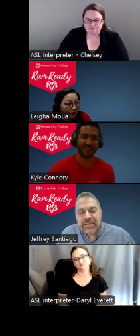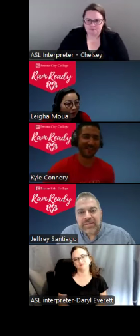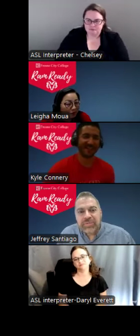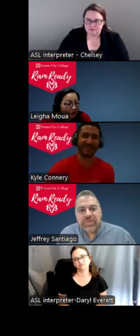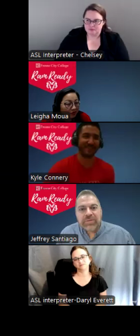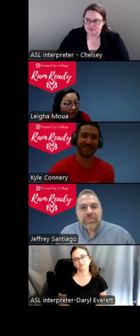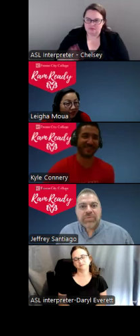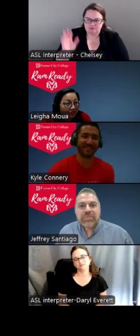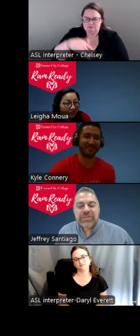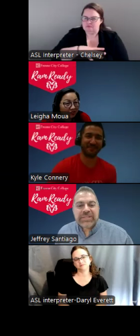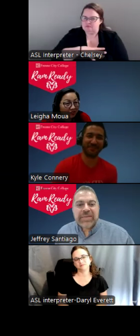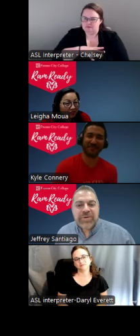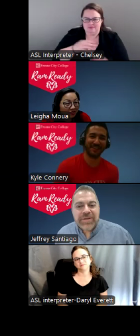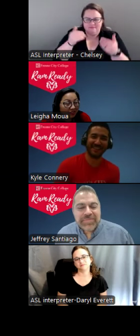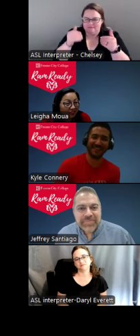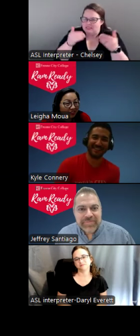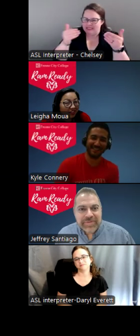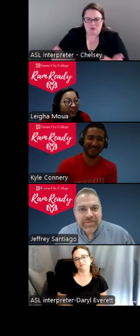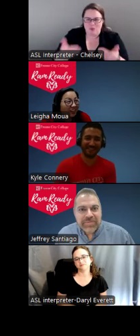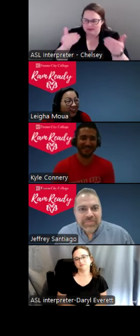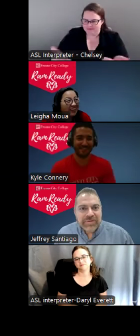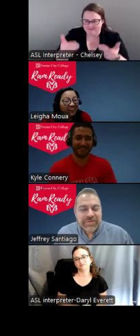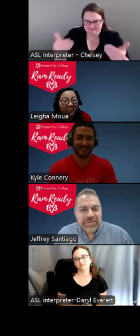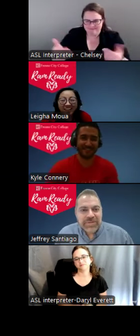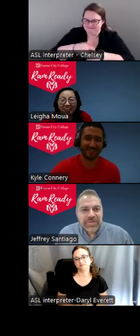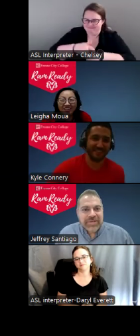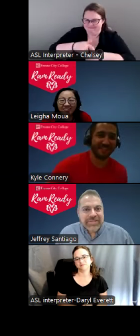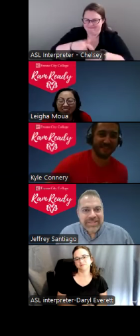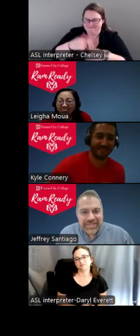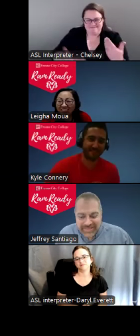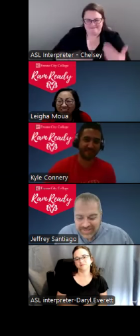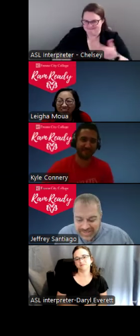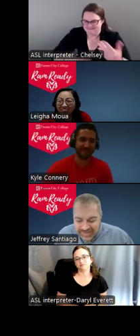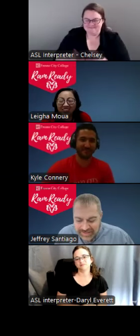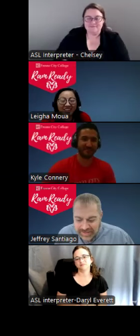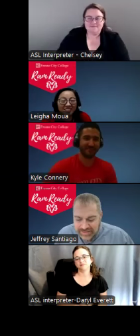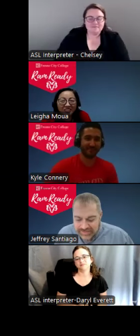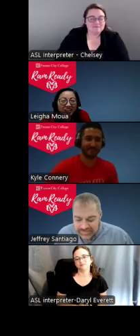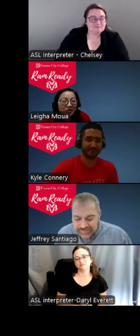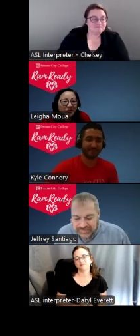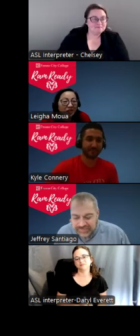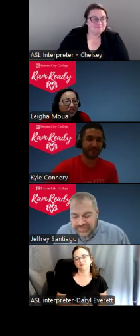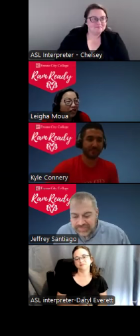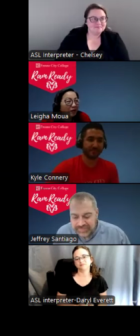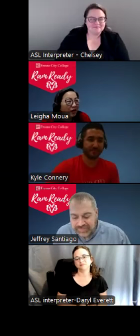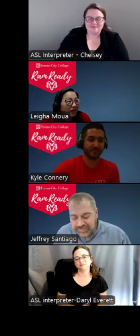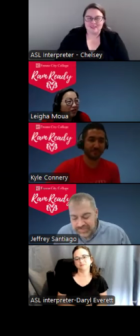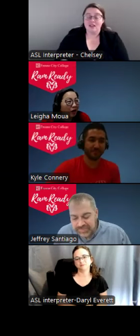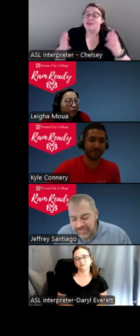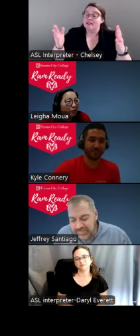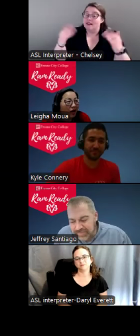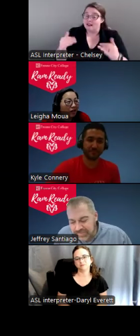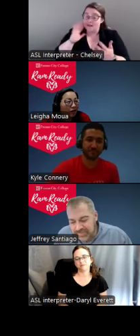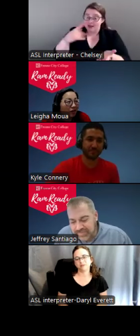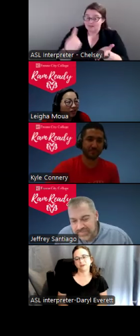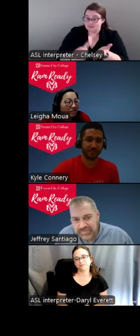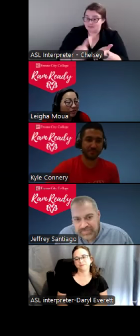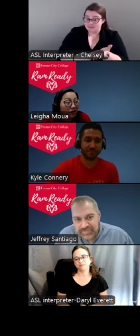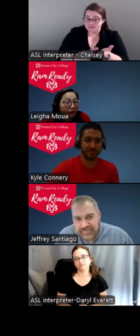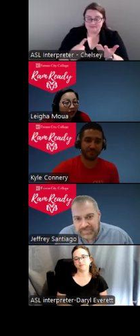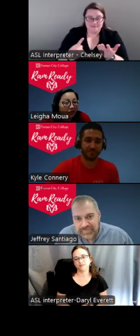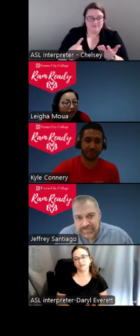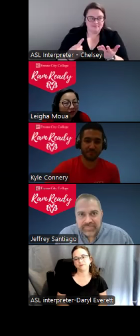That's all right. I think we should just keep moving forward. We'll just keep going. Okay. Well, no worries. Okay, so next we're going to talk about why you are